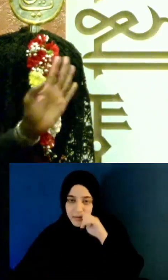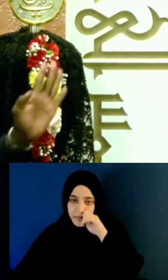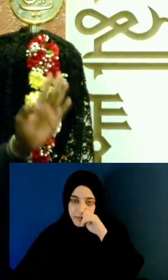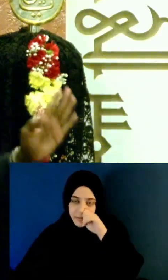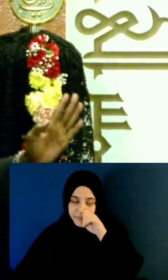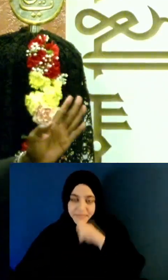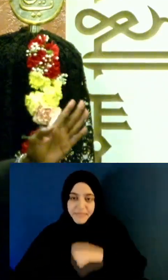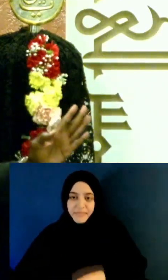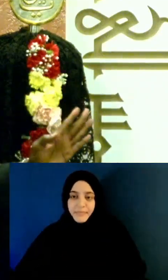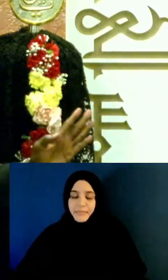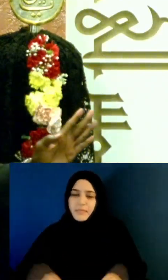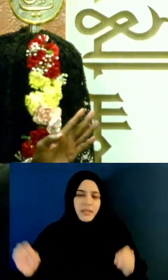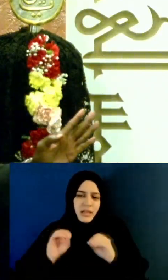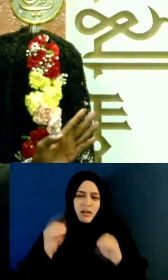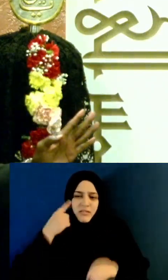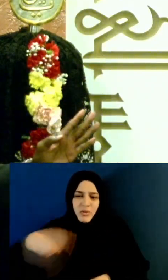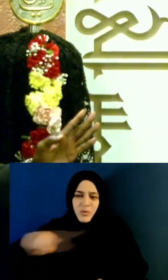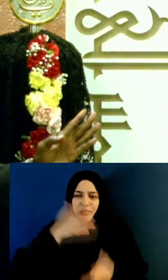Nothing to be ashamed of.